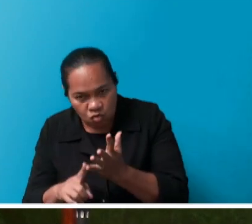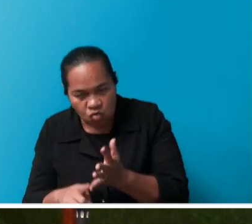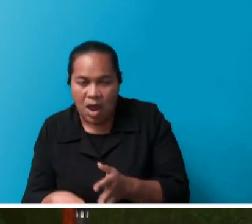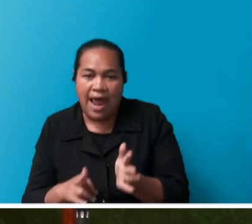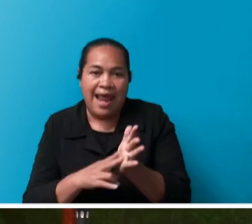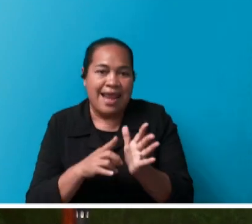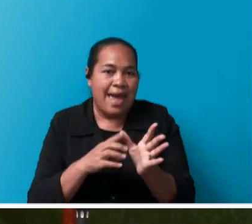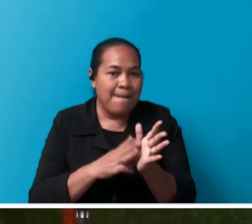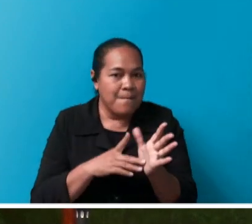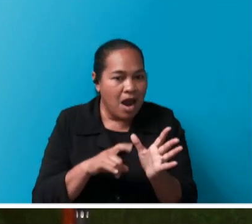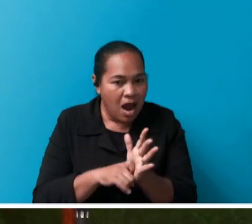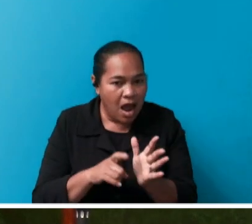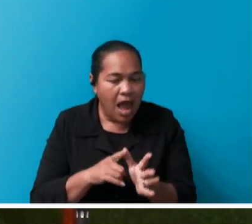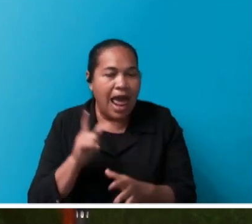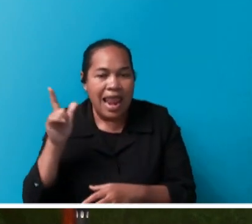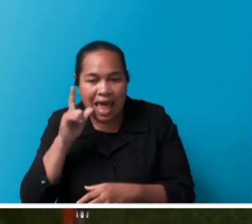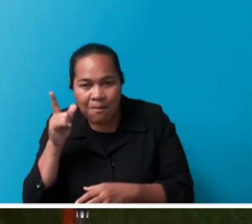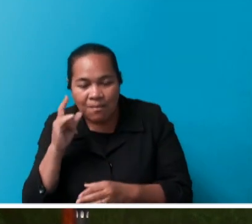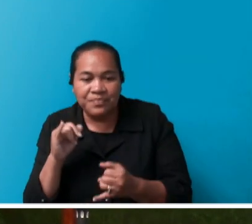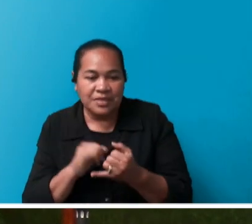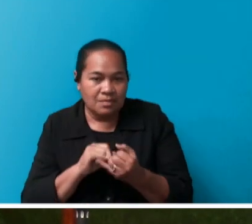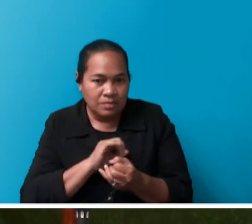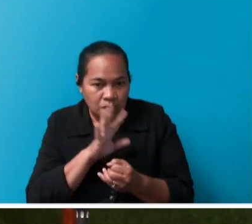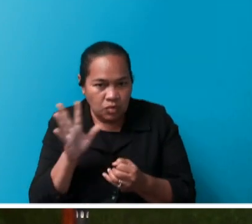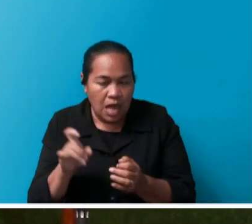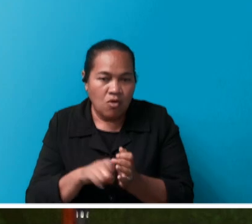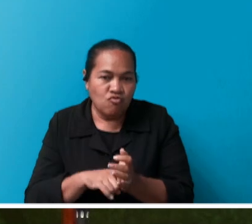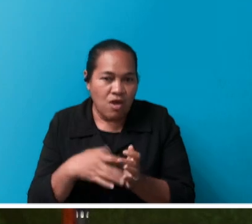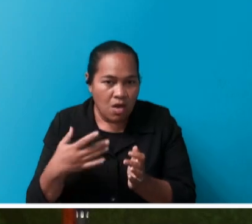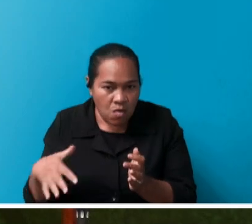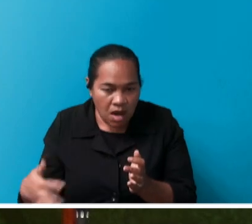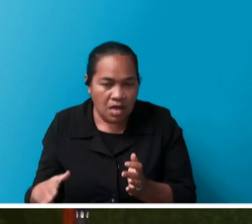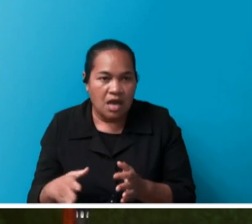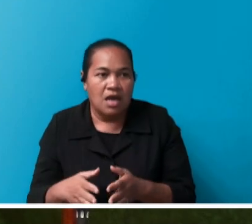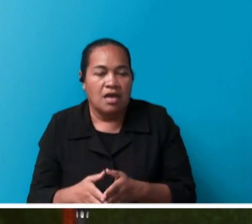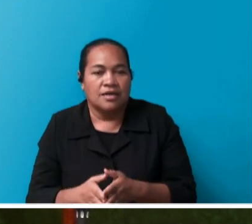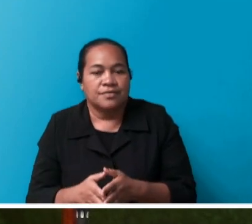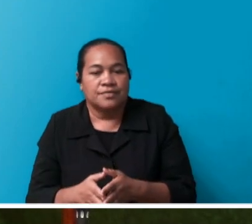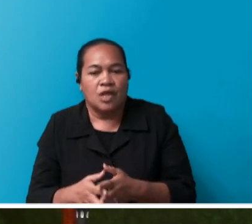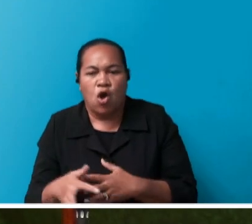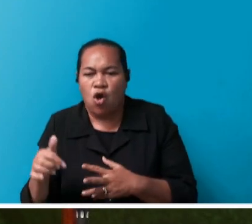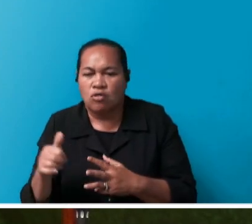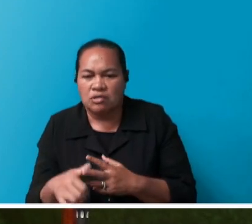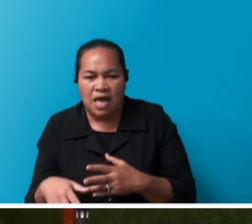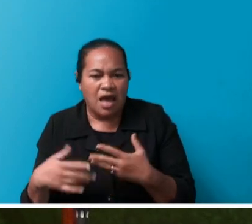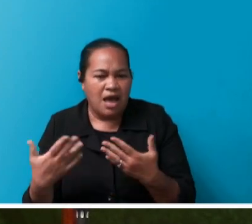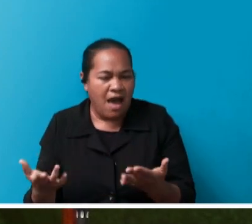Station, Lami, Samambula, Rewanga, Nafil Health